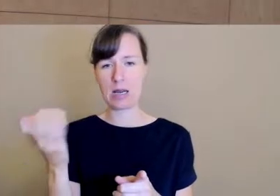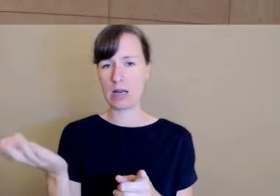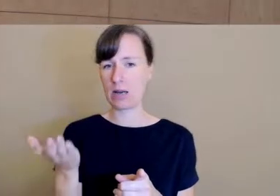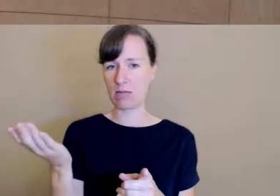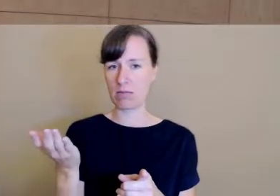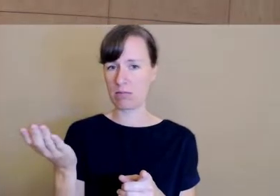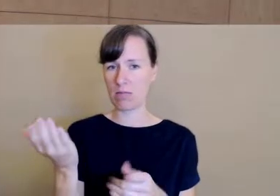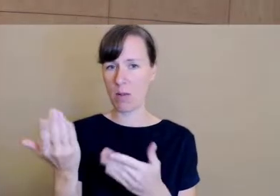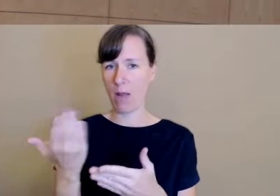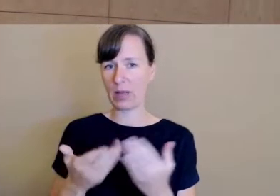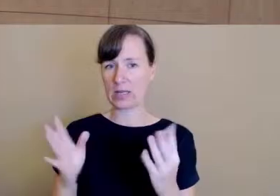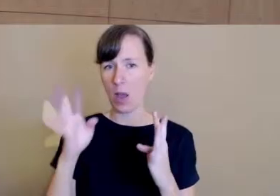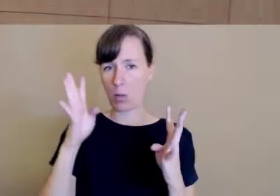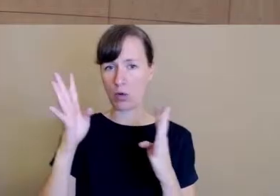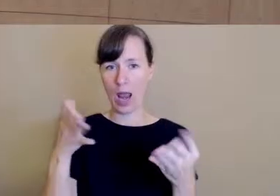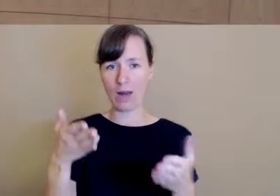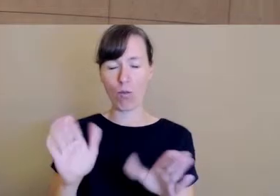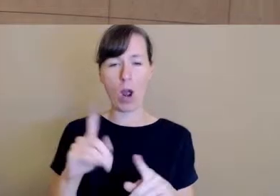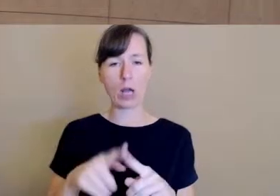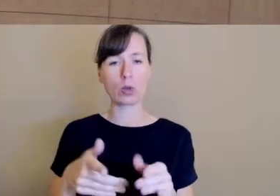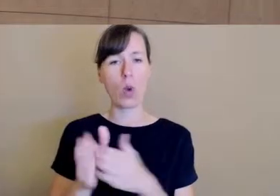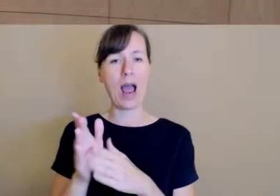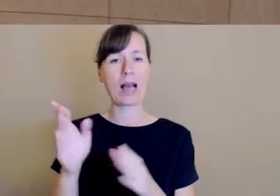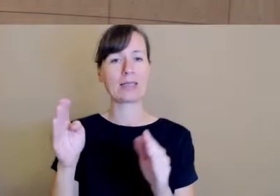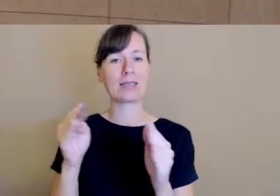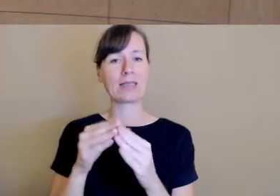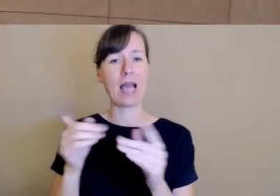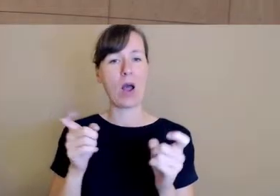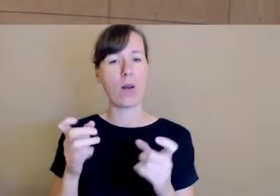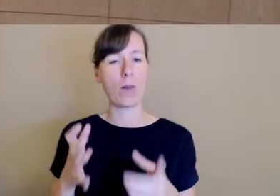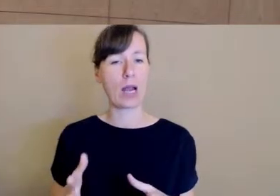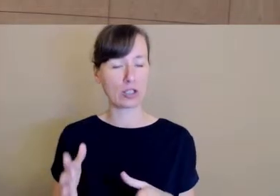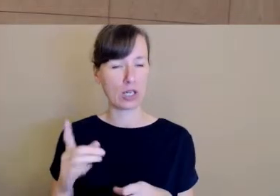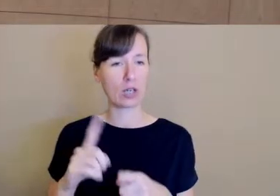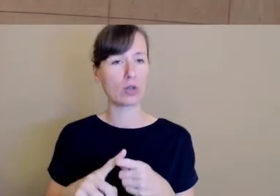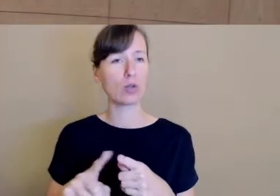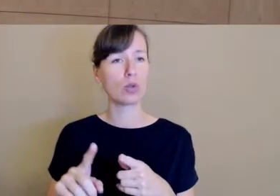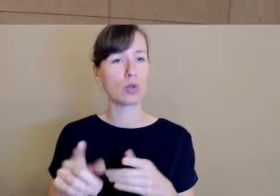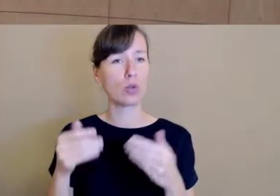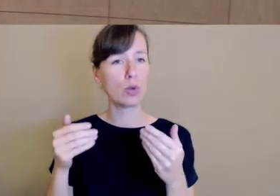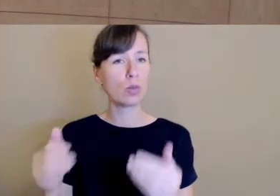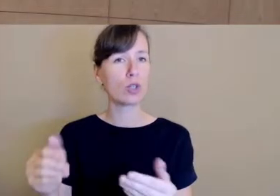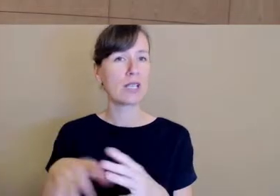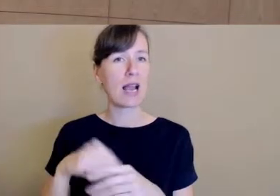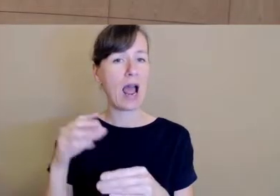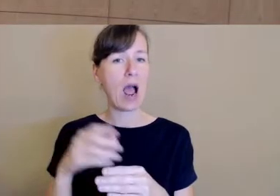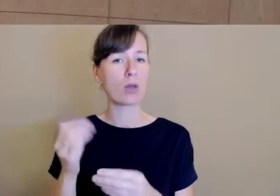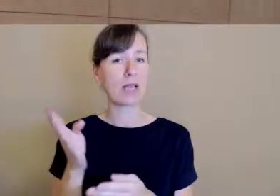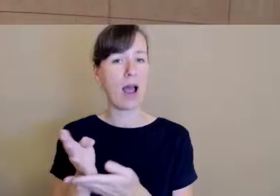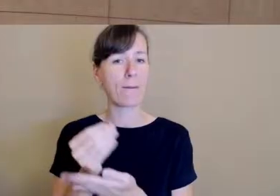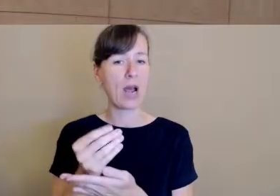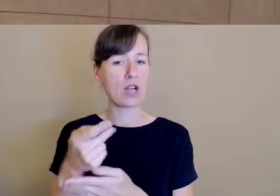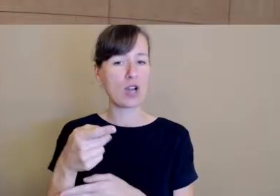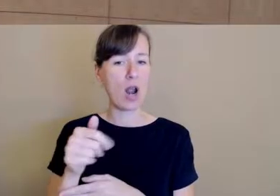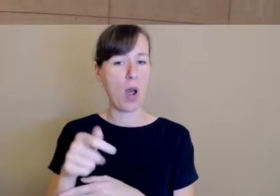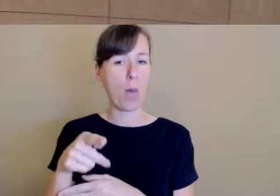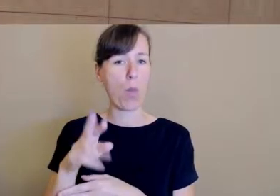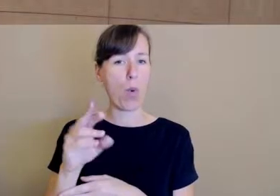we can ask the town administrator to proceed outside of a budget appropriation. Go